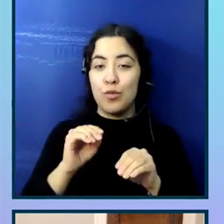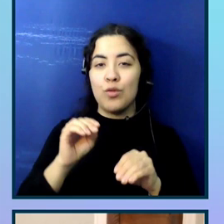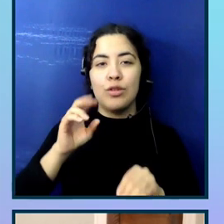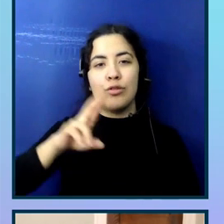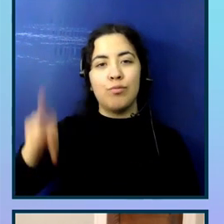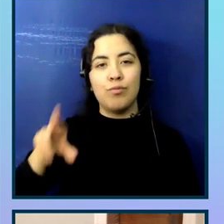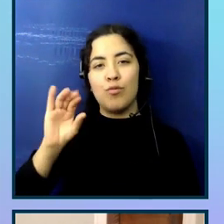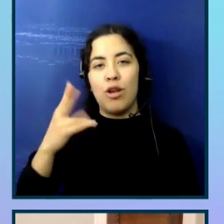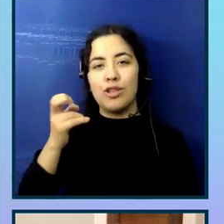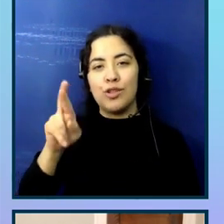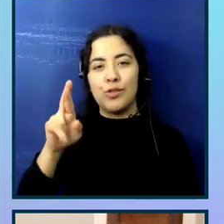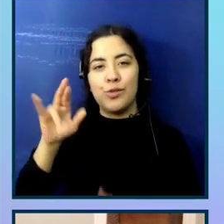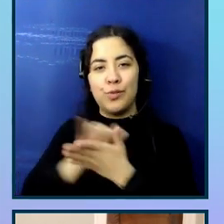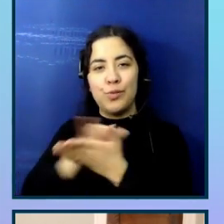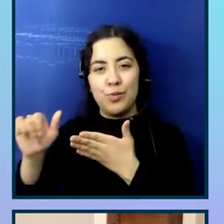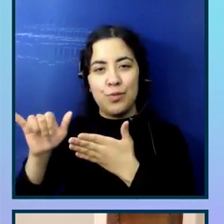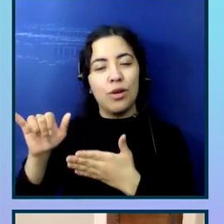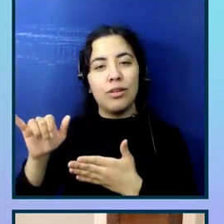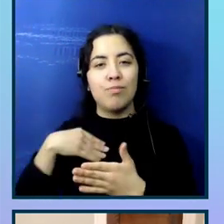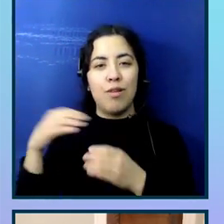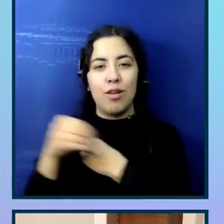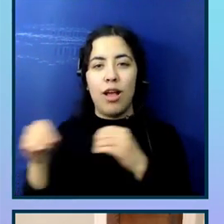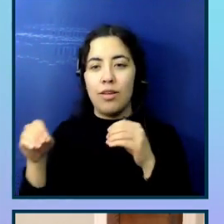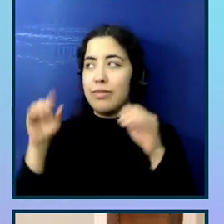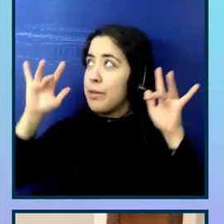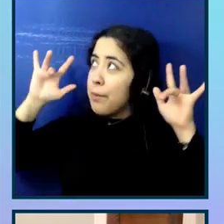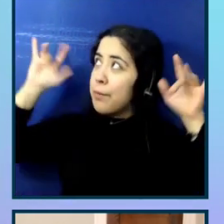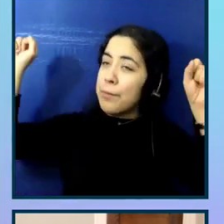York. That's why my office is kind of blank and empty.